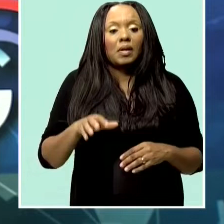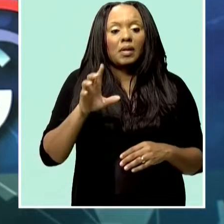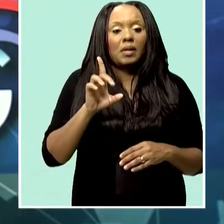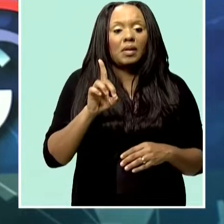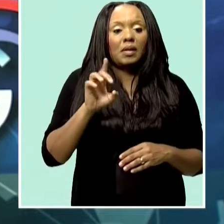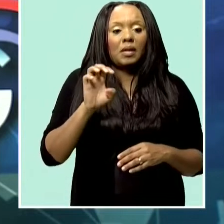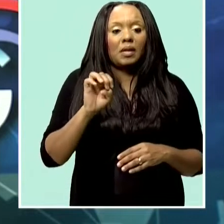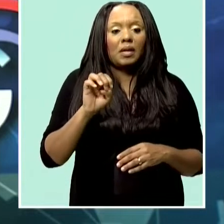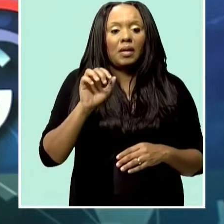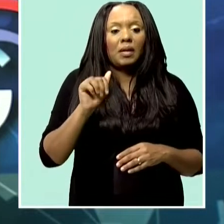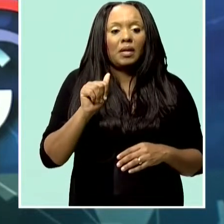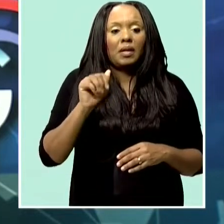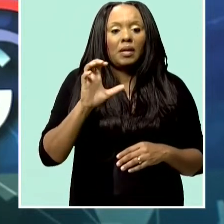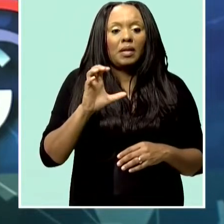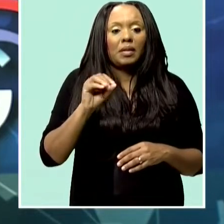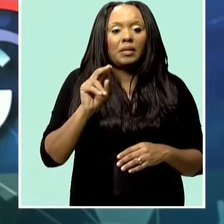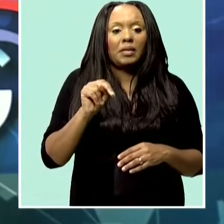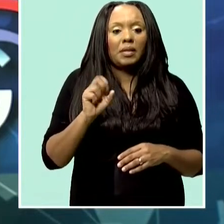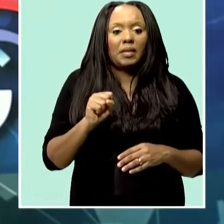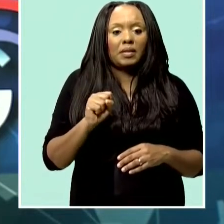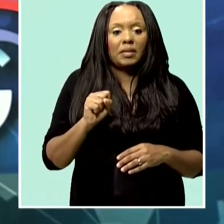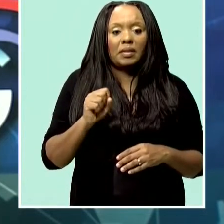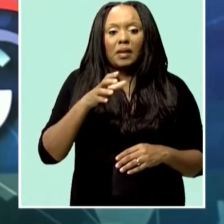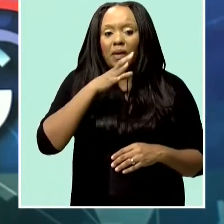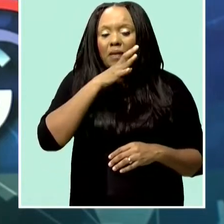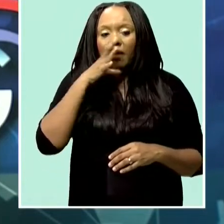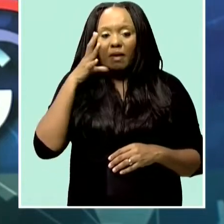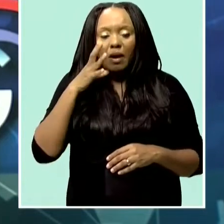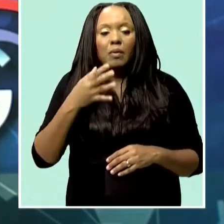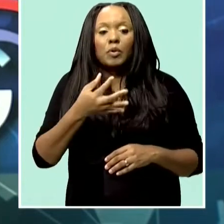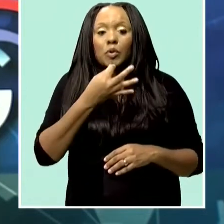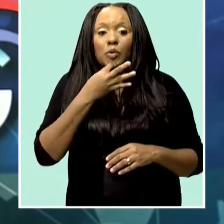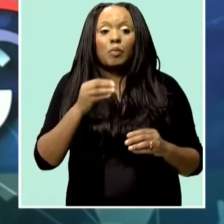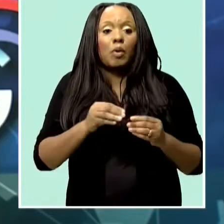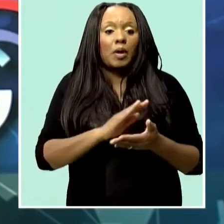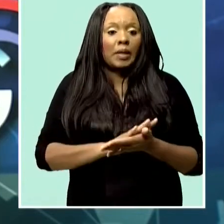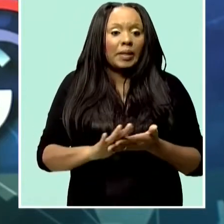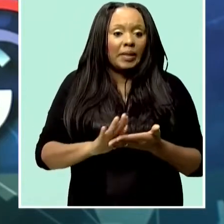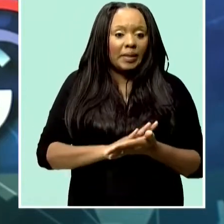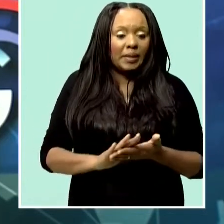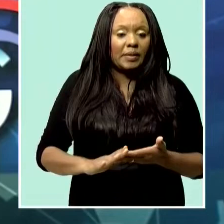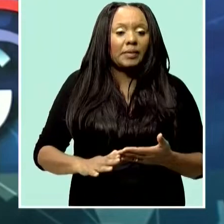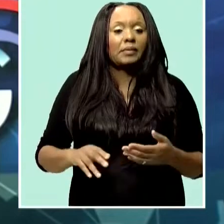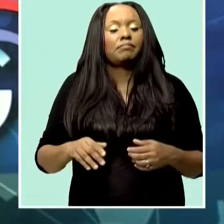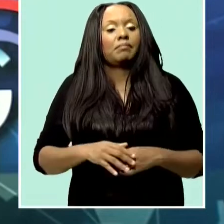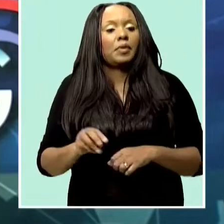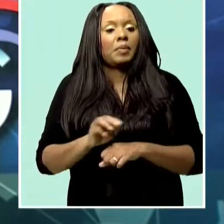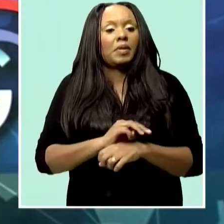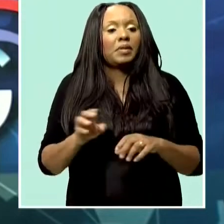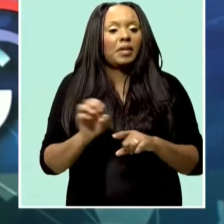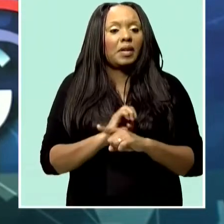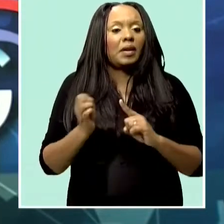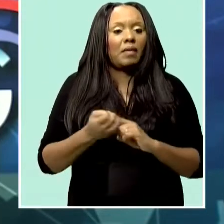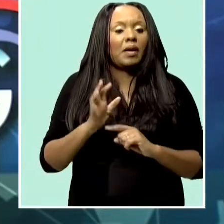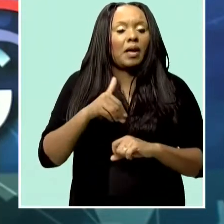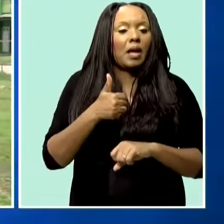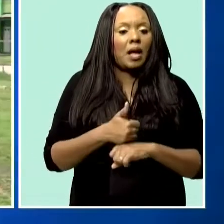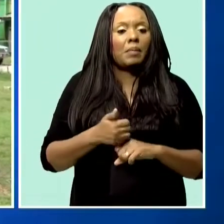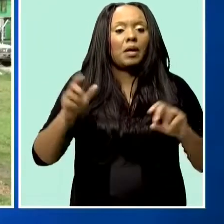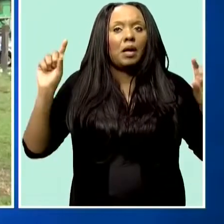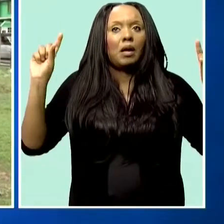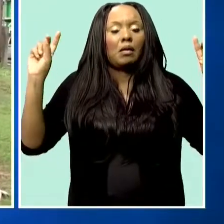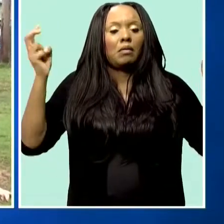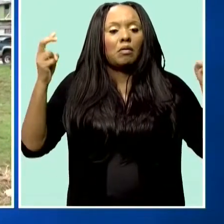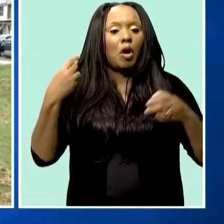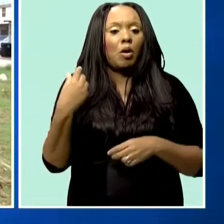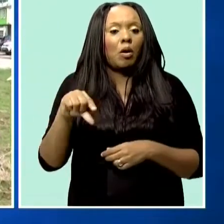subjected to illegal dumping, will soon be cleaner after the Ministry of the Environment launched a Clean and Green program there today. Pavilion Terrace has seen